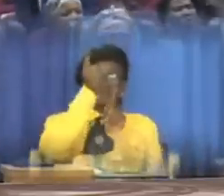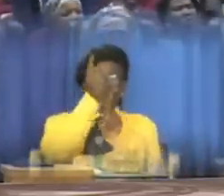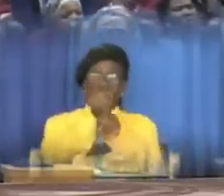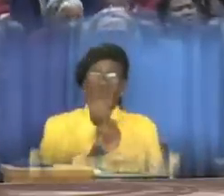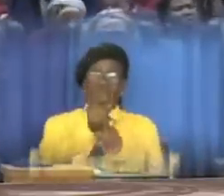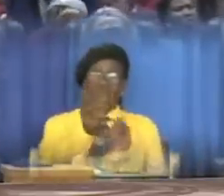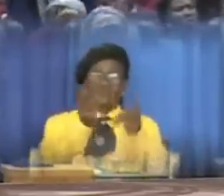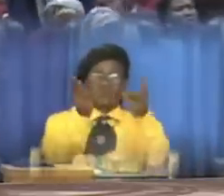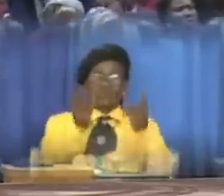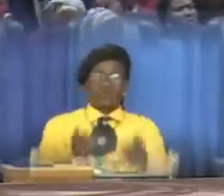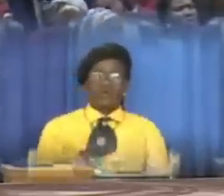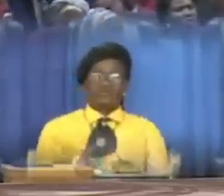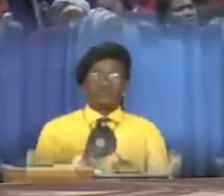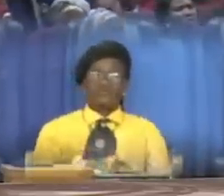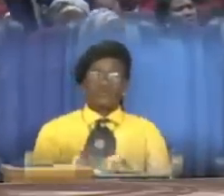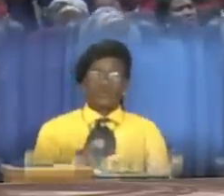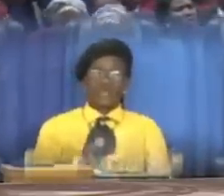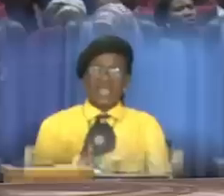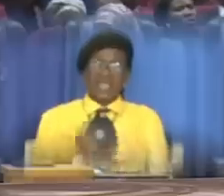help you.